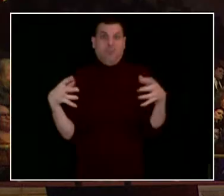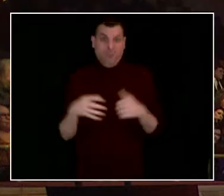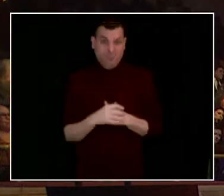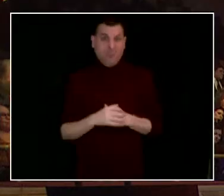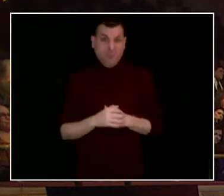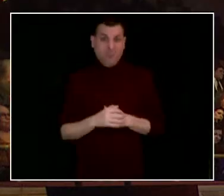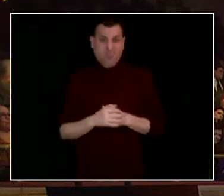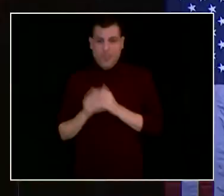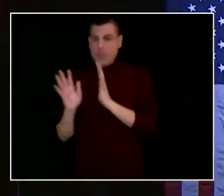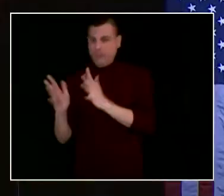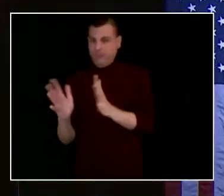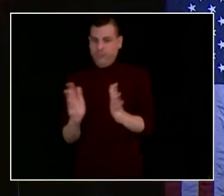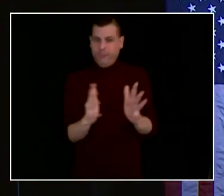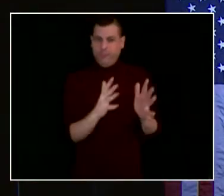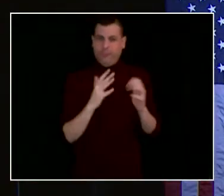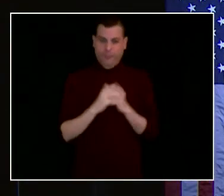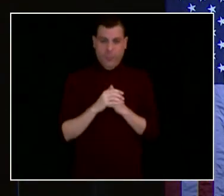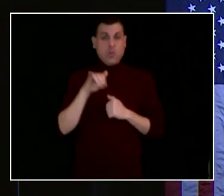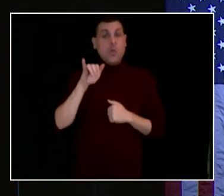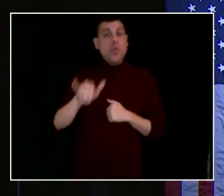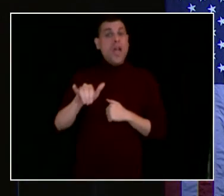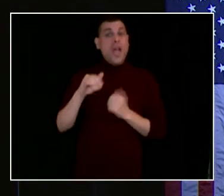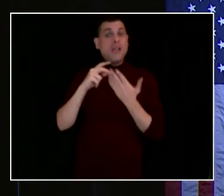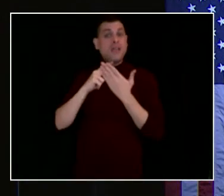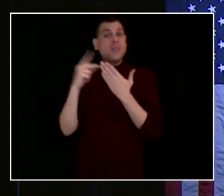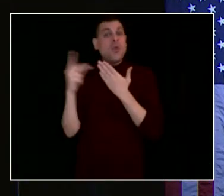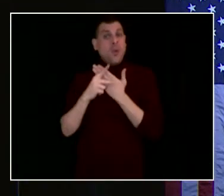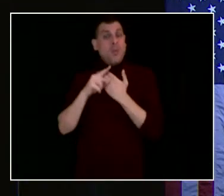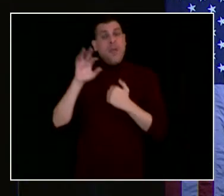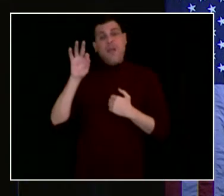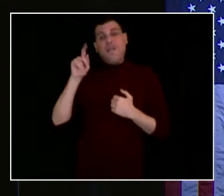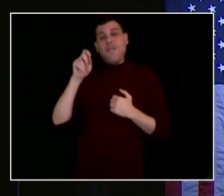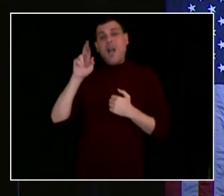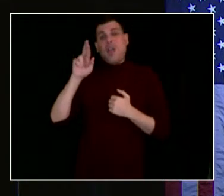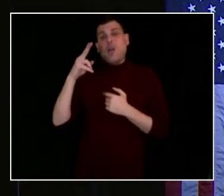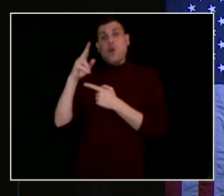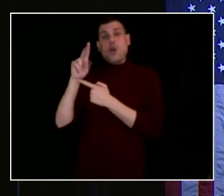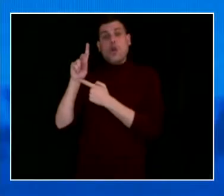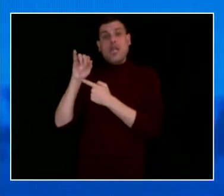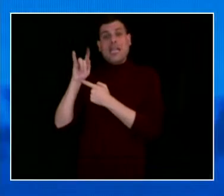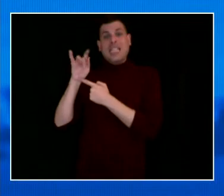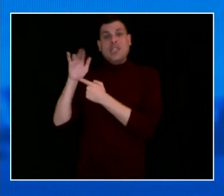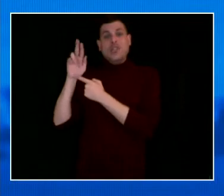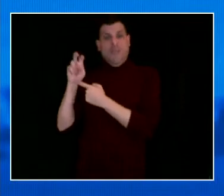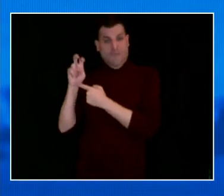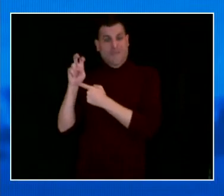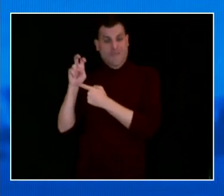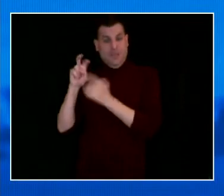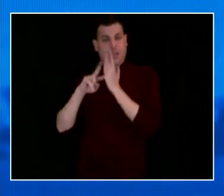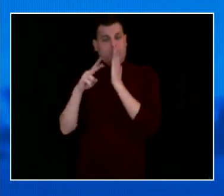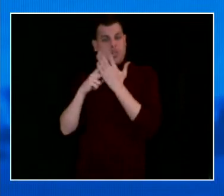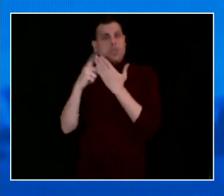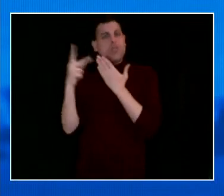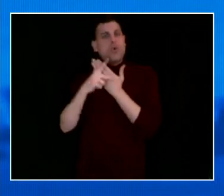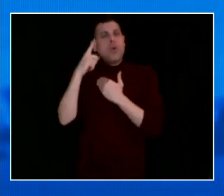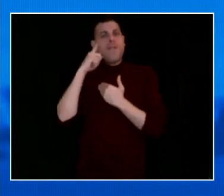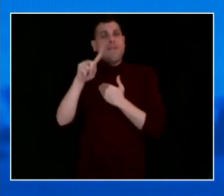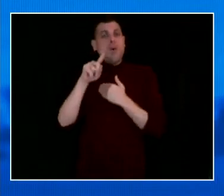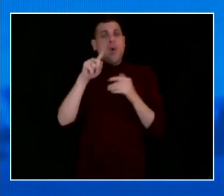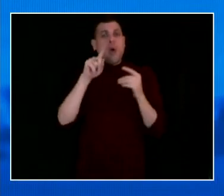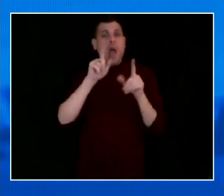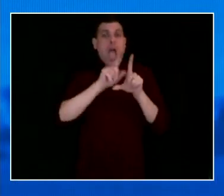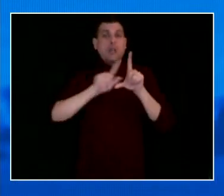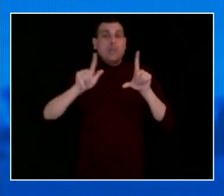Our fatherhood initiative to programs that help reconnect